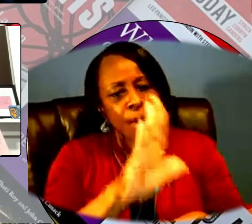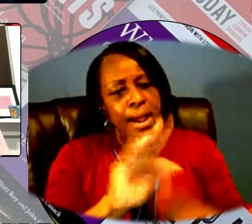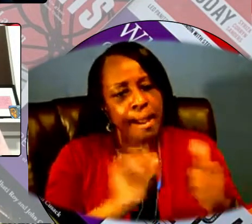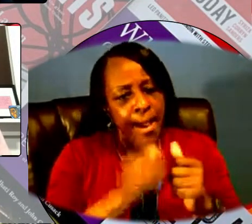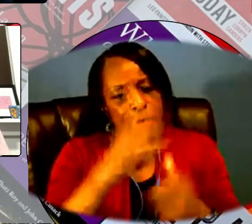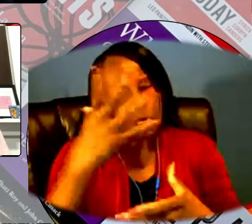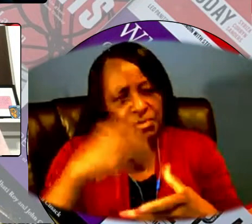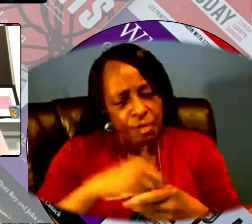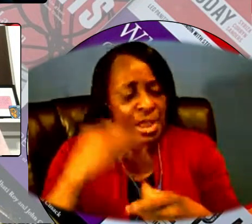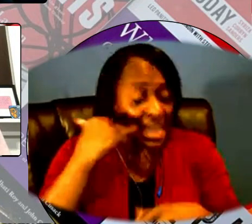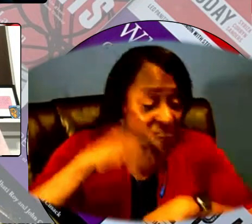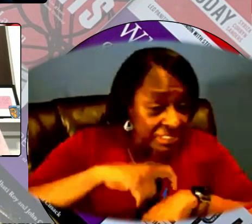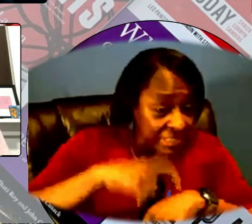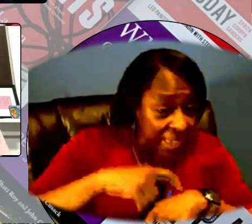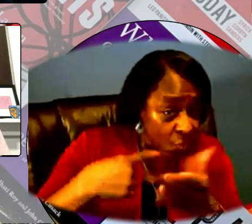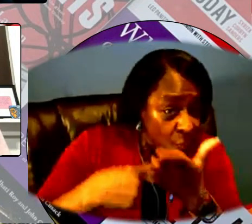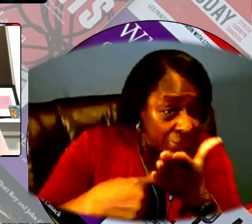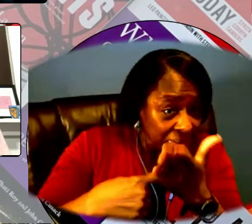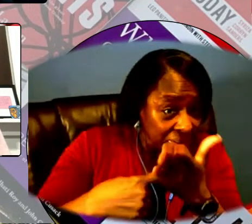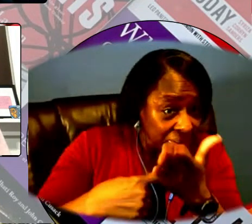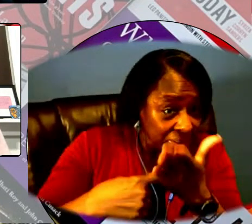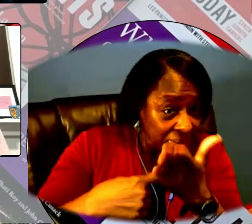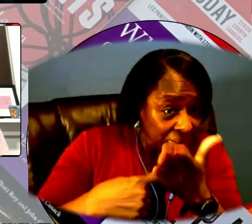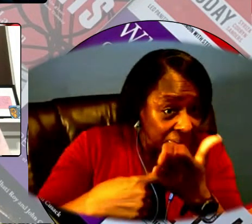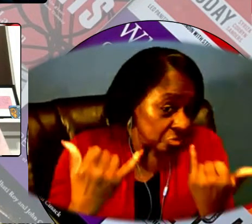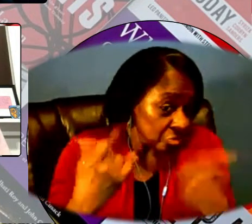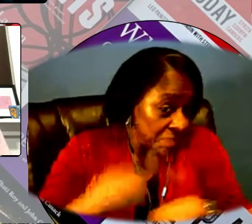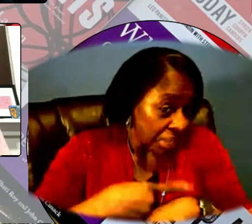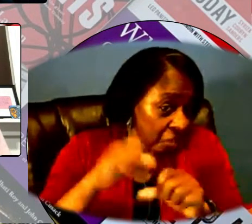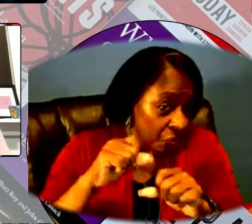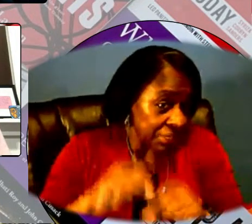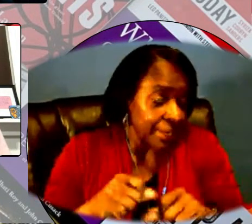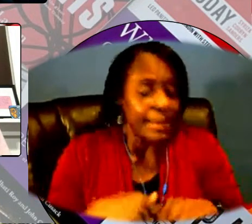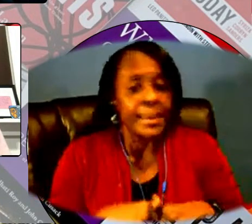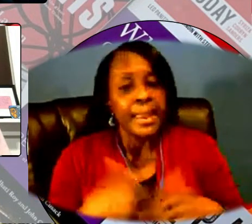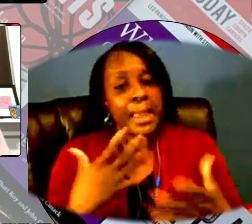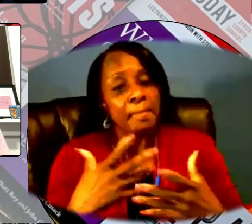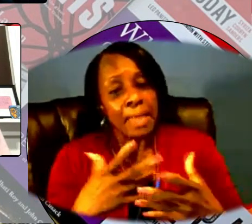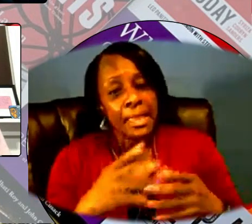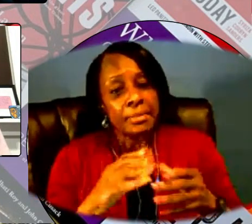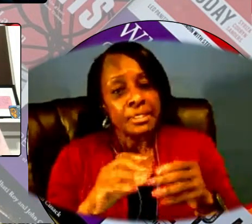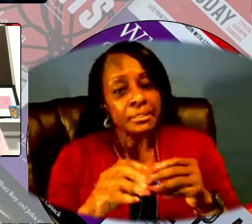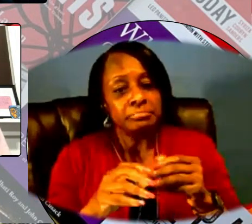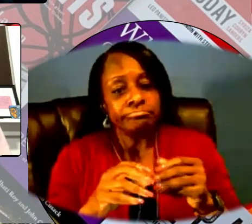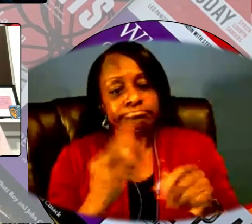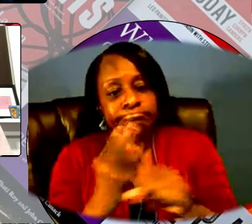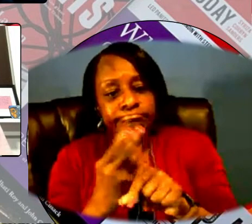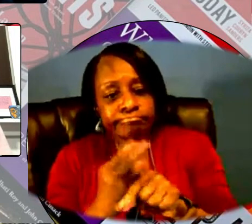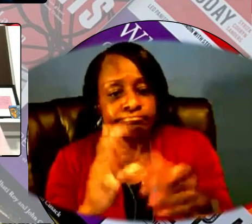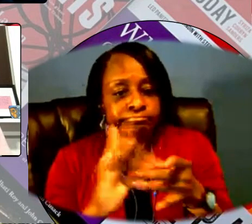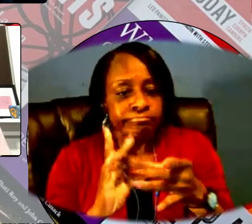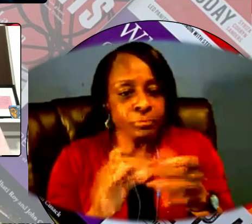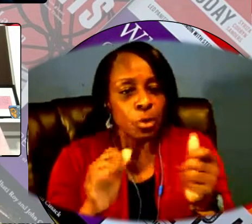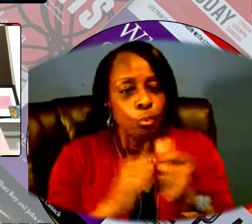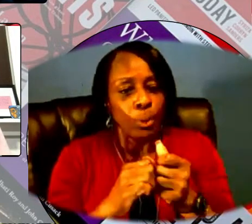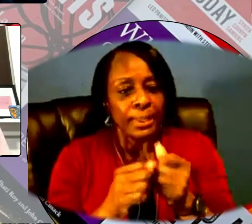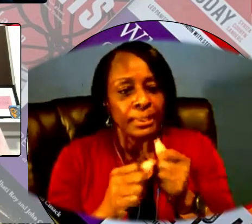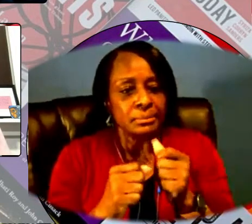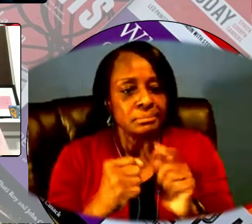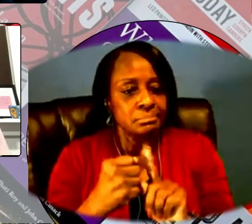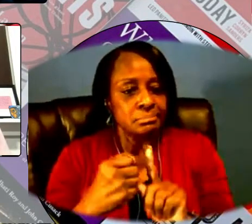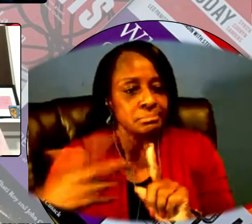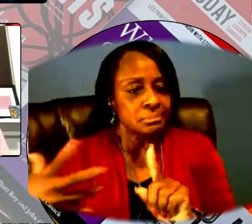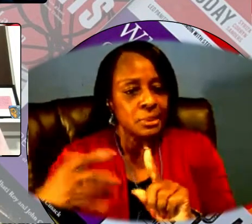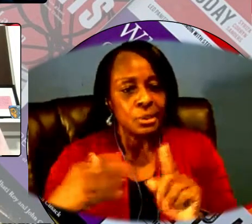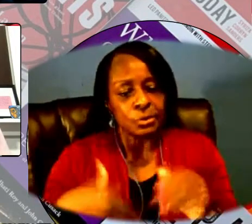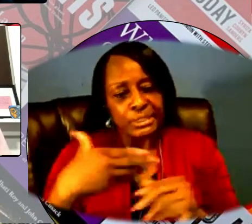time to talk about that, and maybe there's time with this conversation, with this next question, but I wanted to hear more about all of you